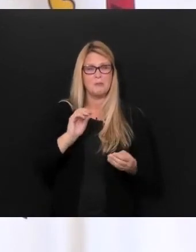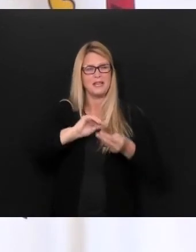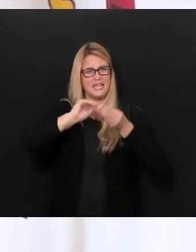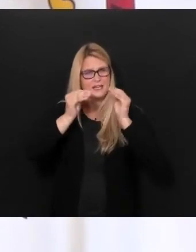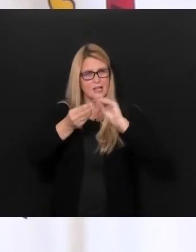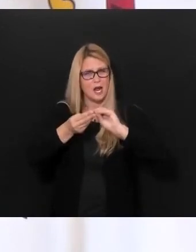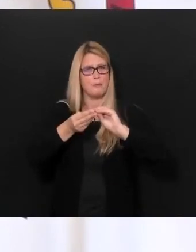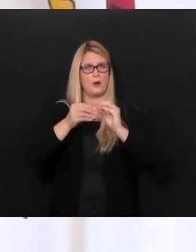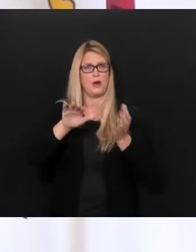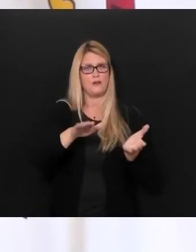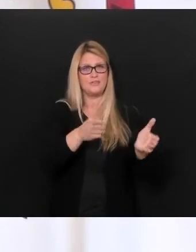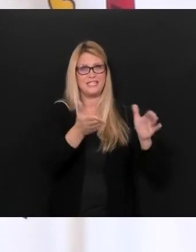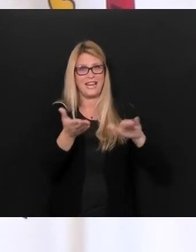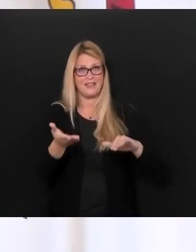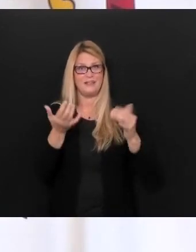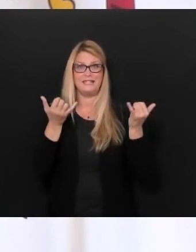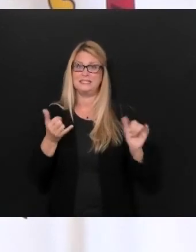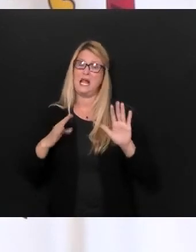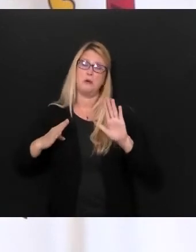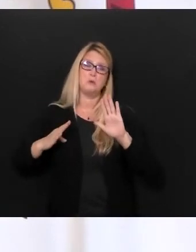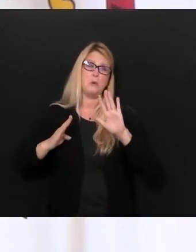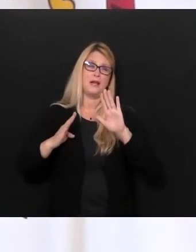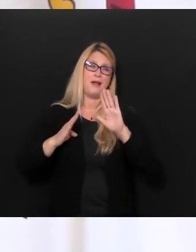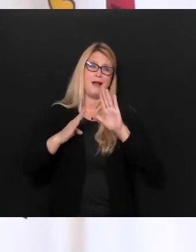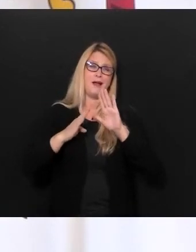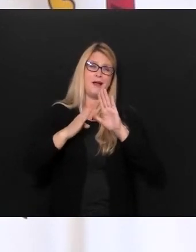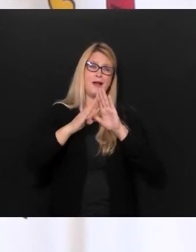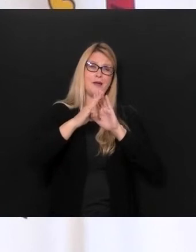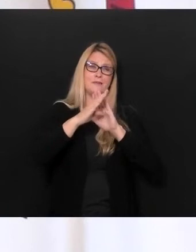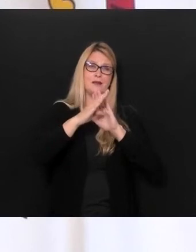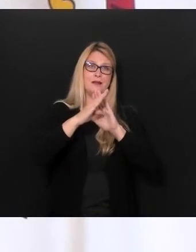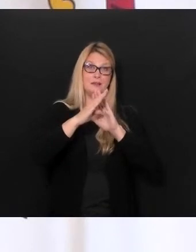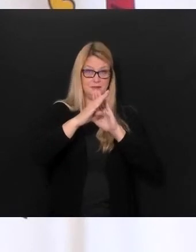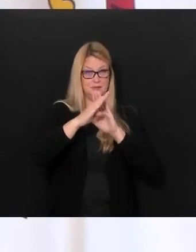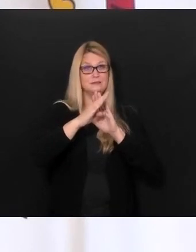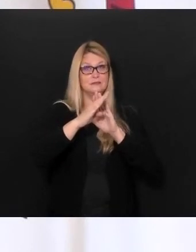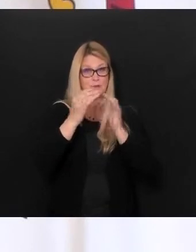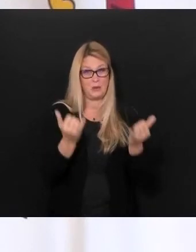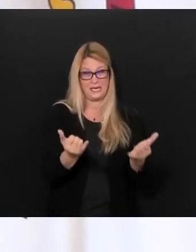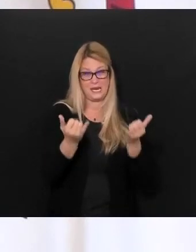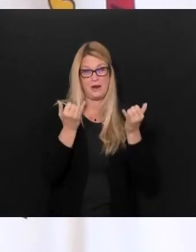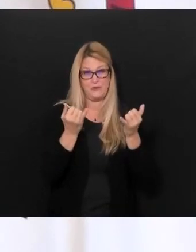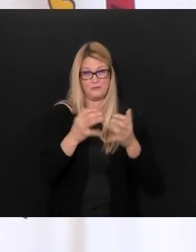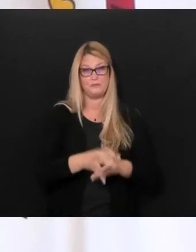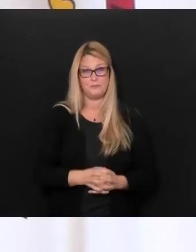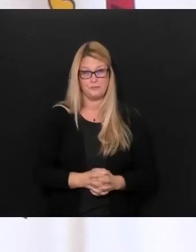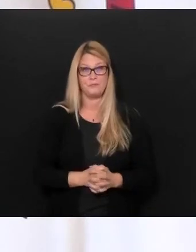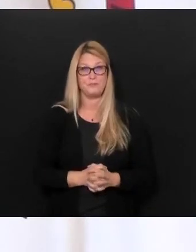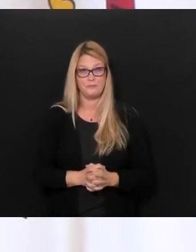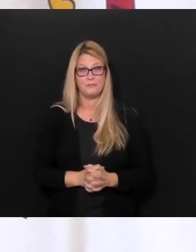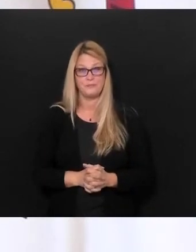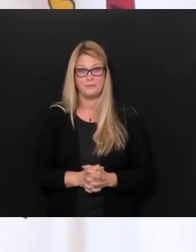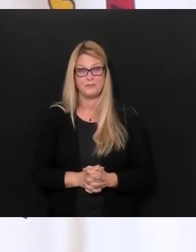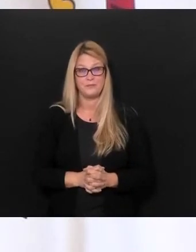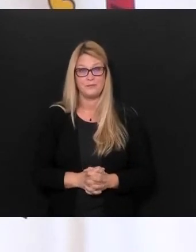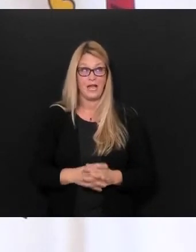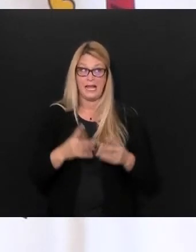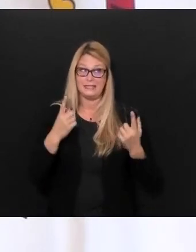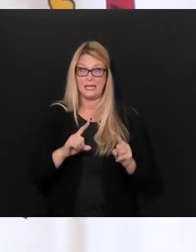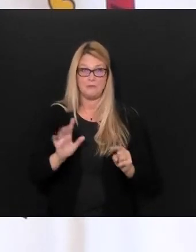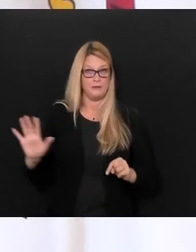deaths is escalating in our state now with leaps and bounds. It's doing it all across our